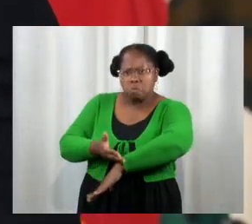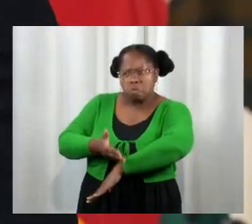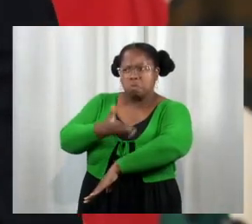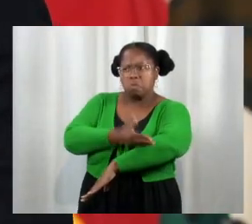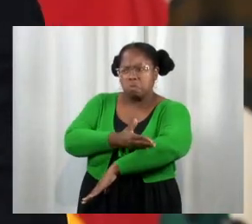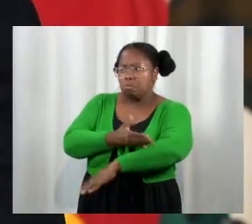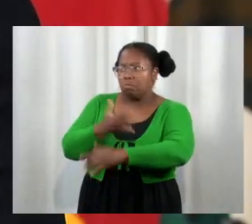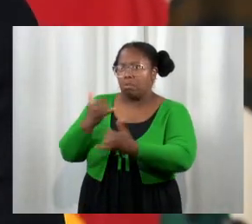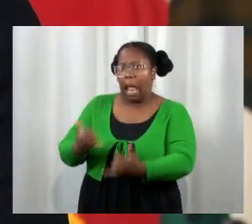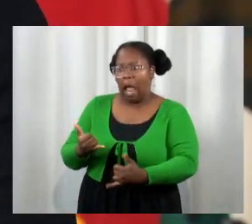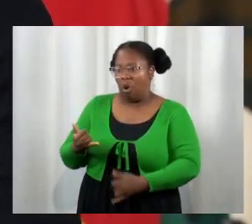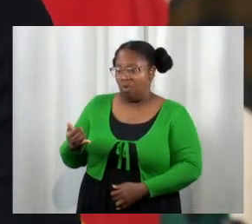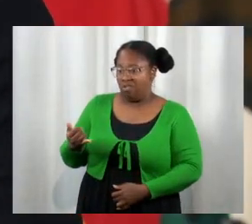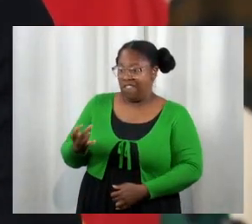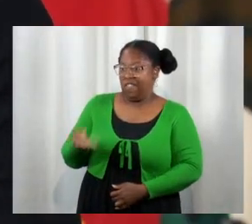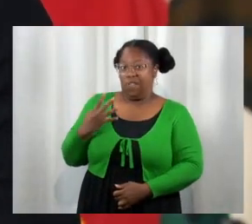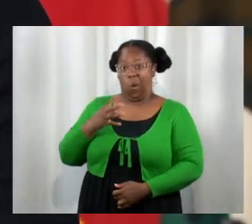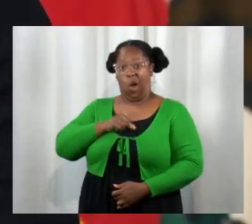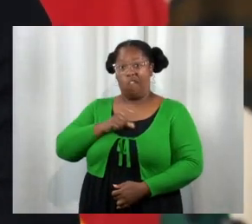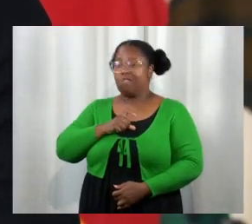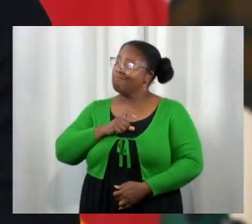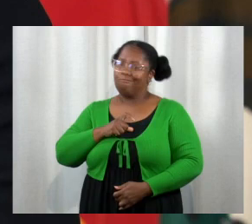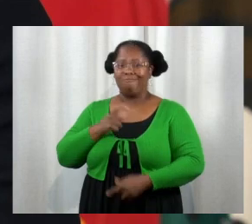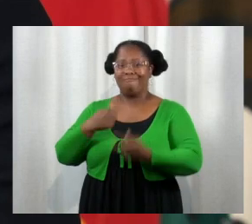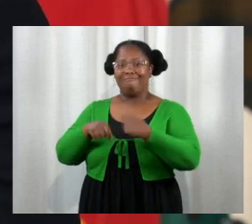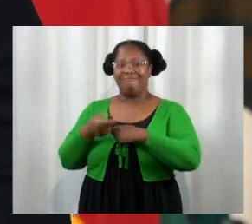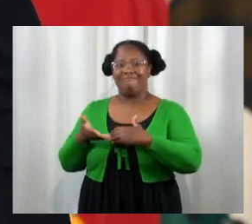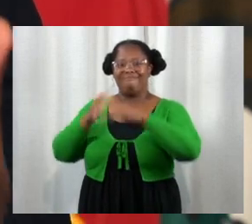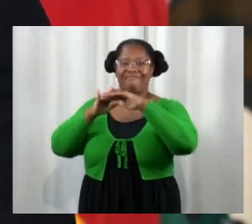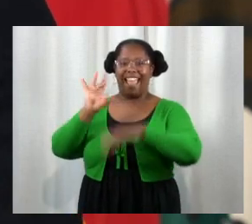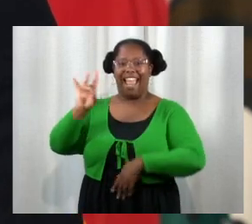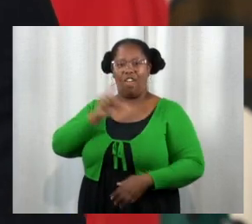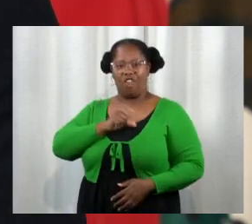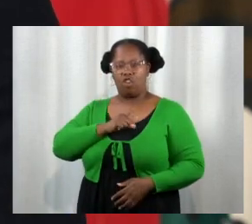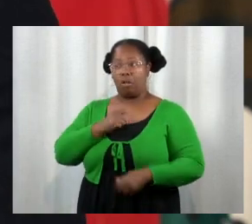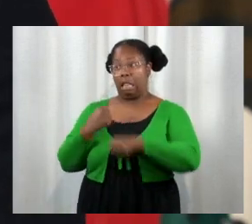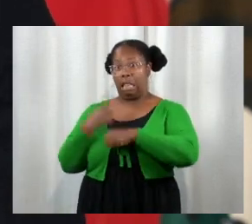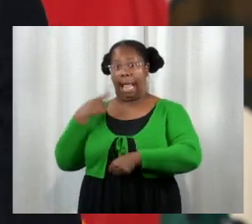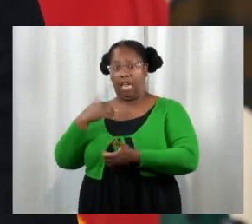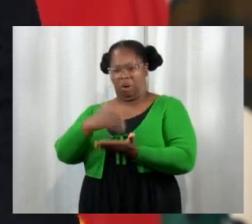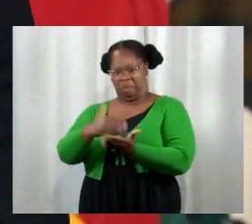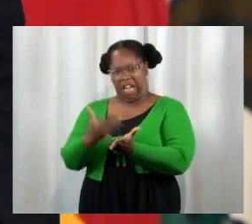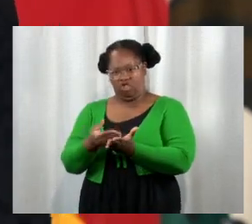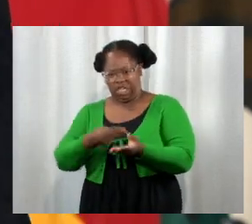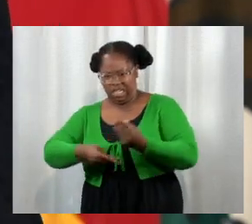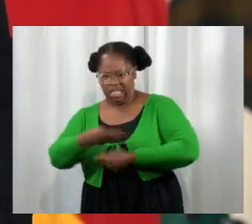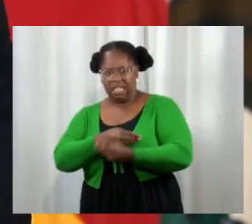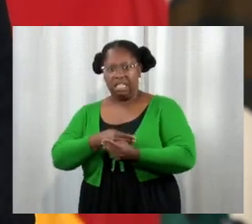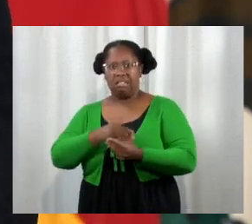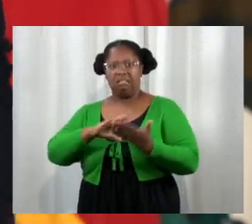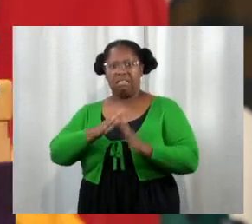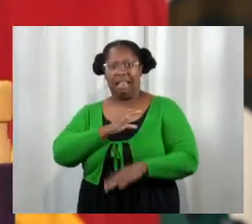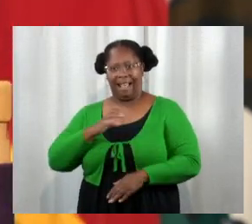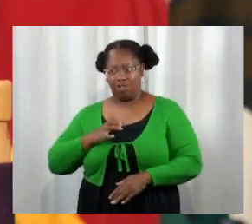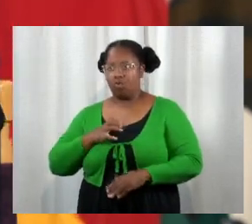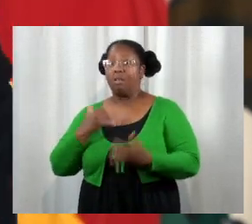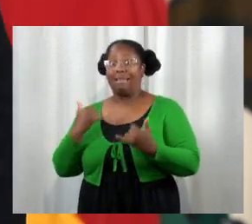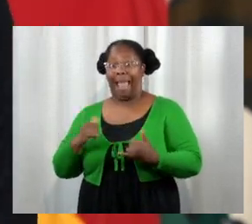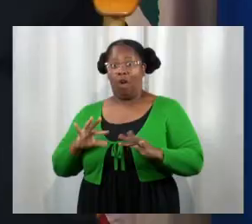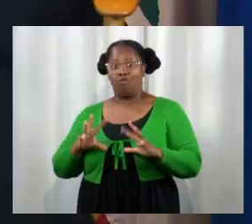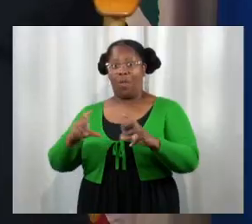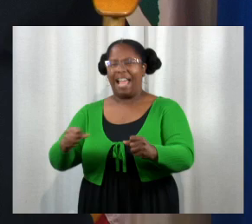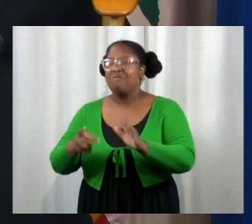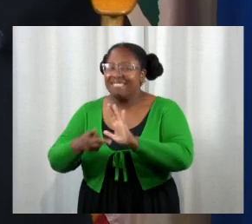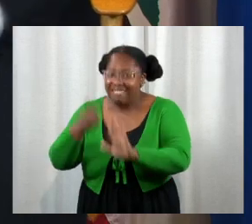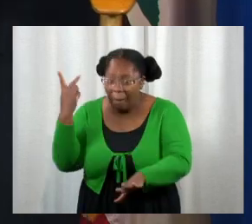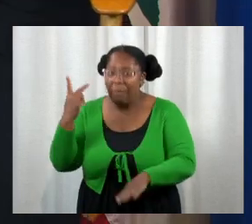we're doubling down. We recently, in last year's budget, the city council, and now we're rolling it out, doubled the size of the program.